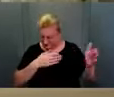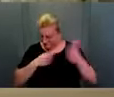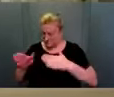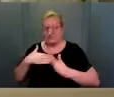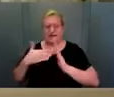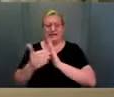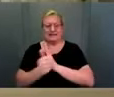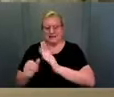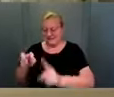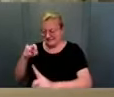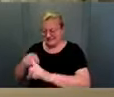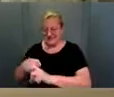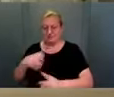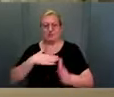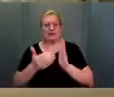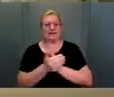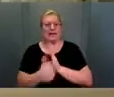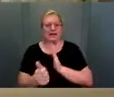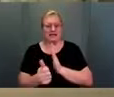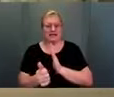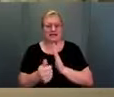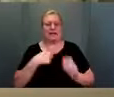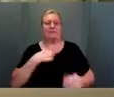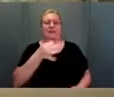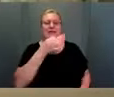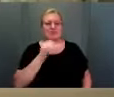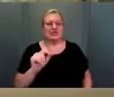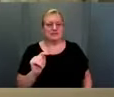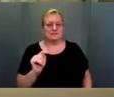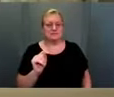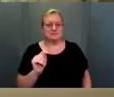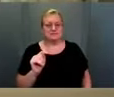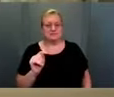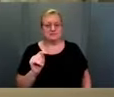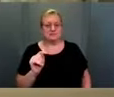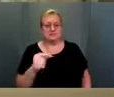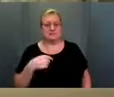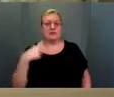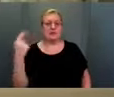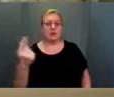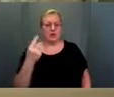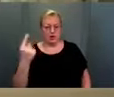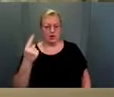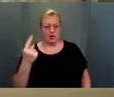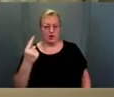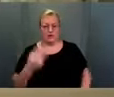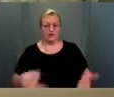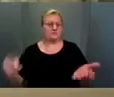tap into it and I master it. And I'm always come up back on top.